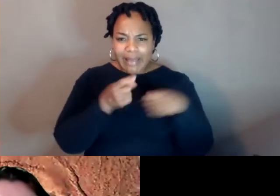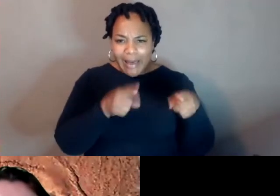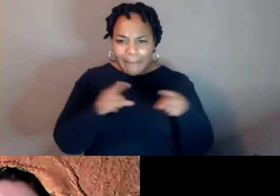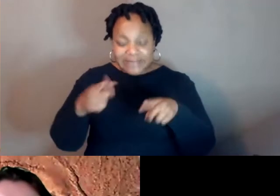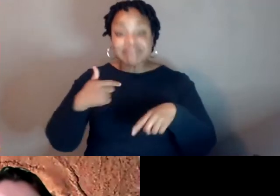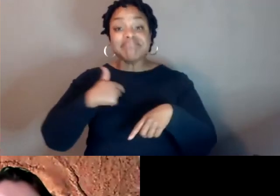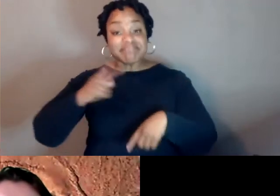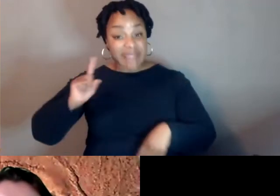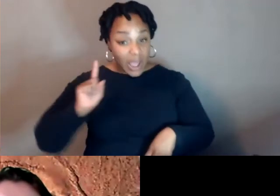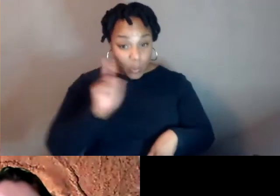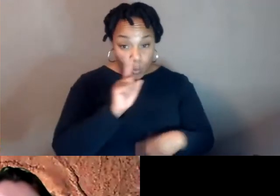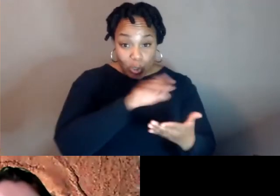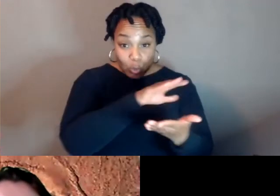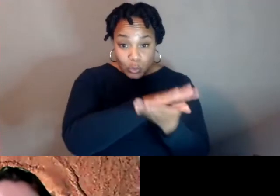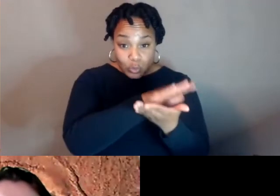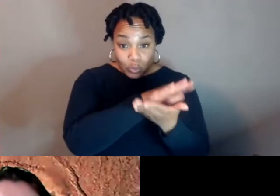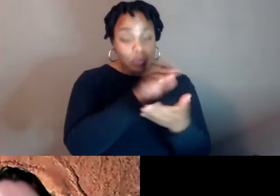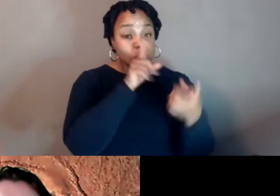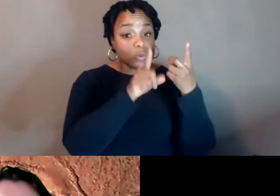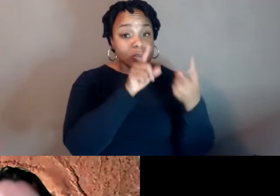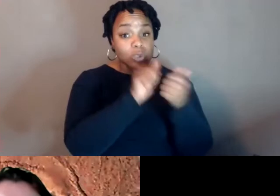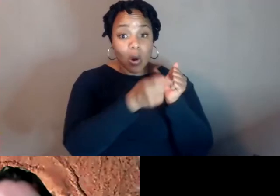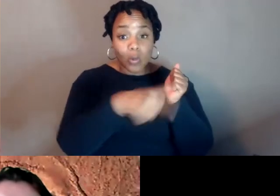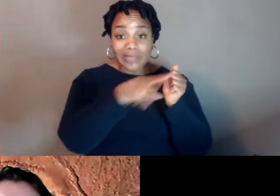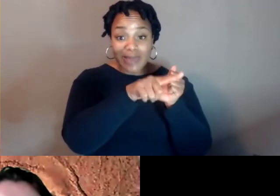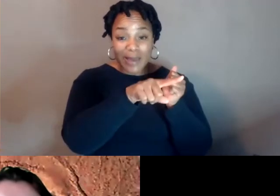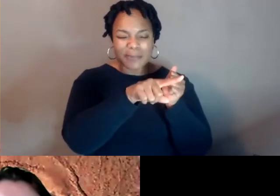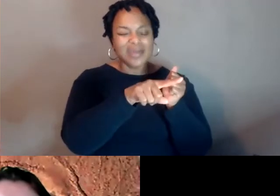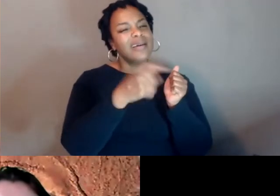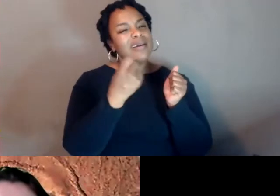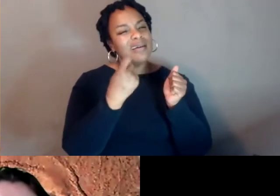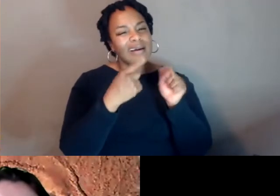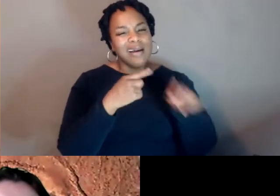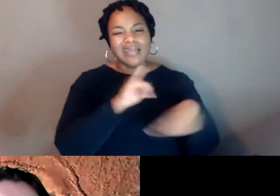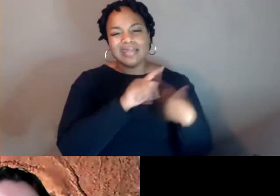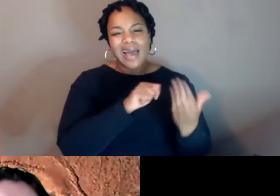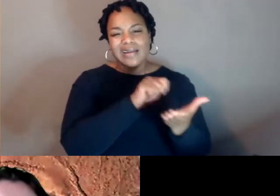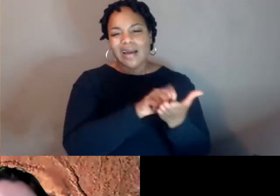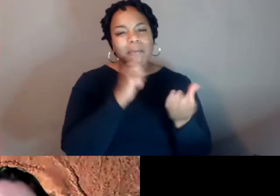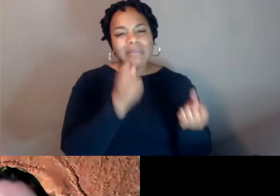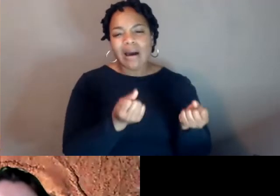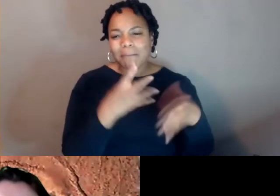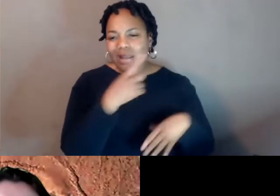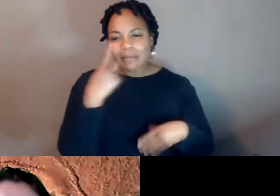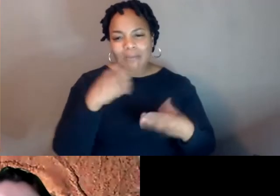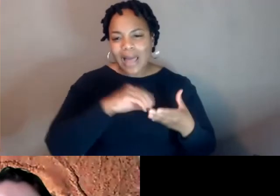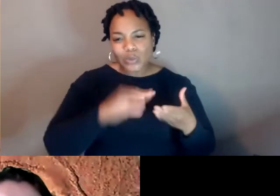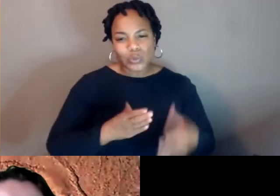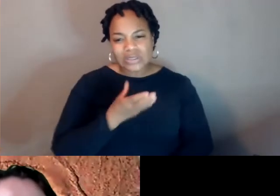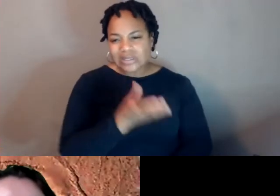the time had very few Blacks enrolled. And the